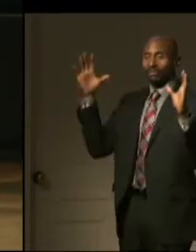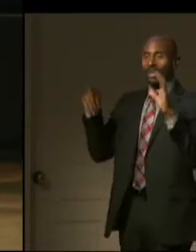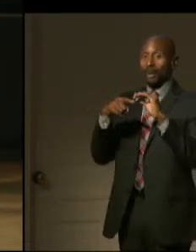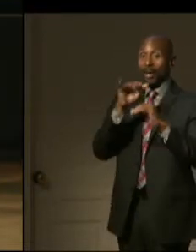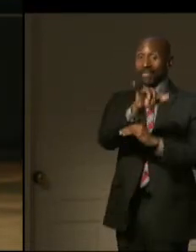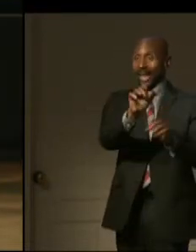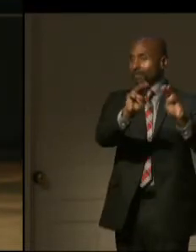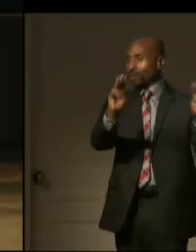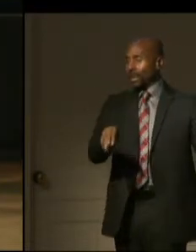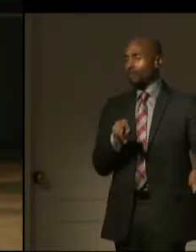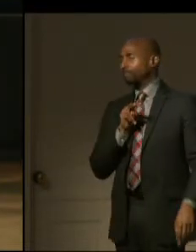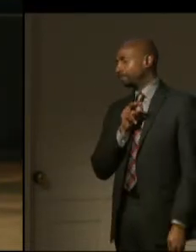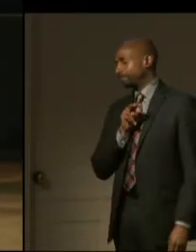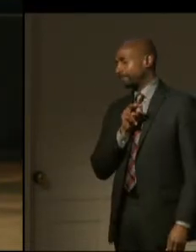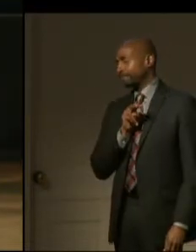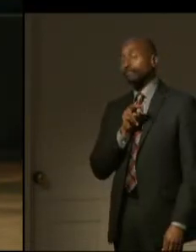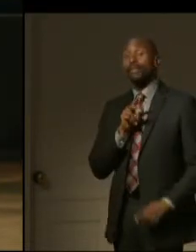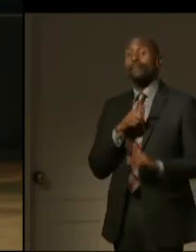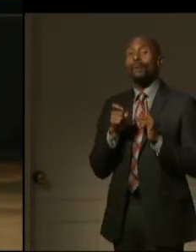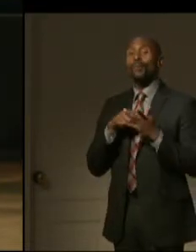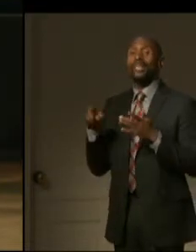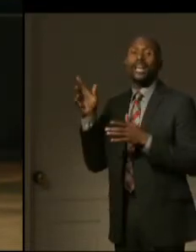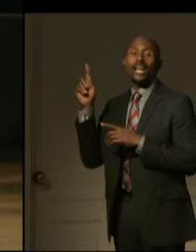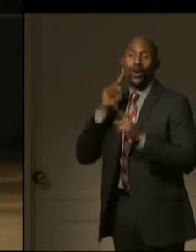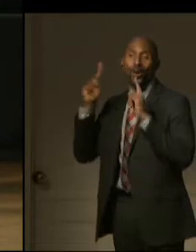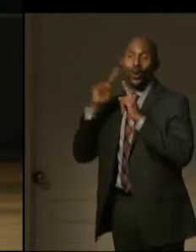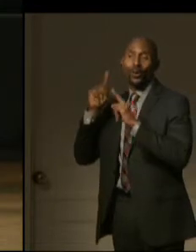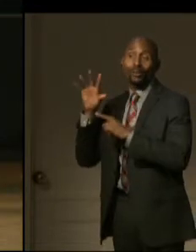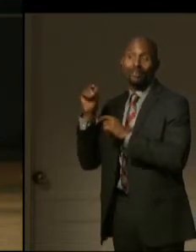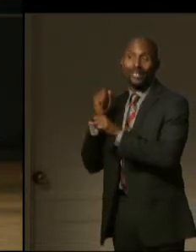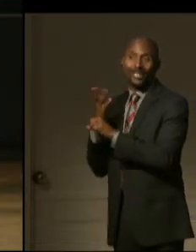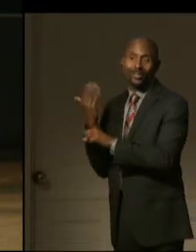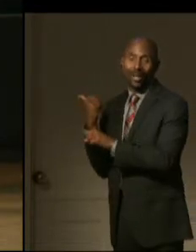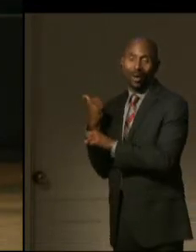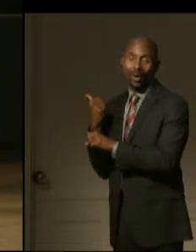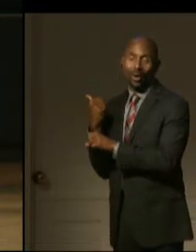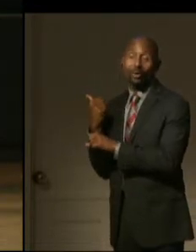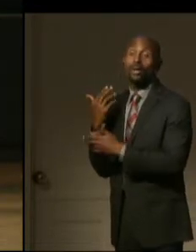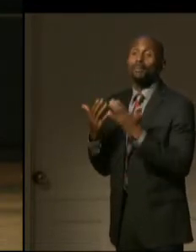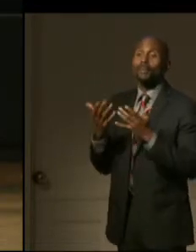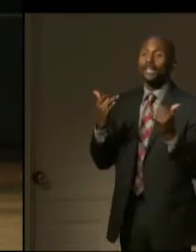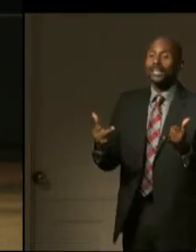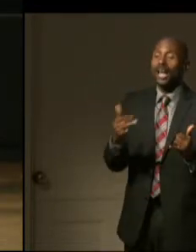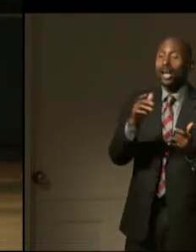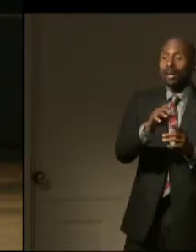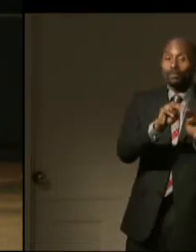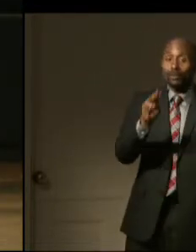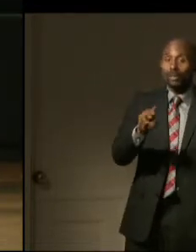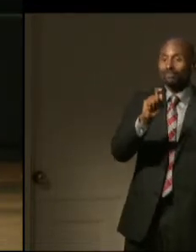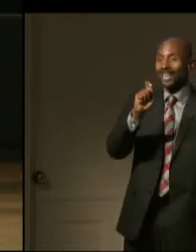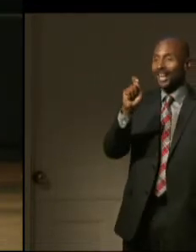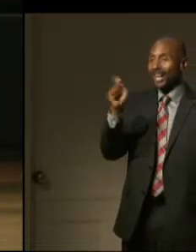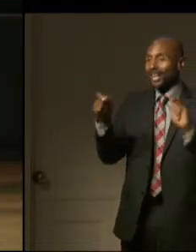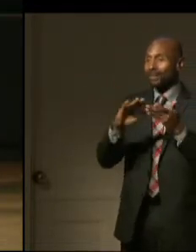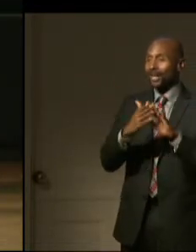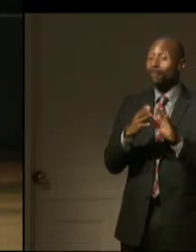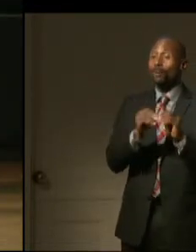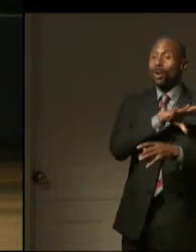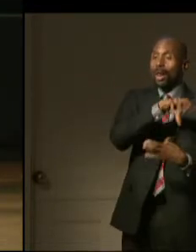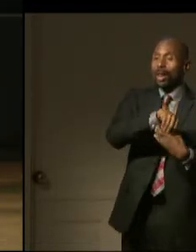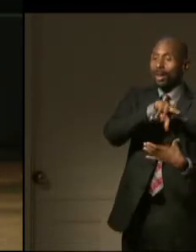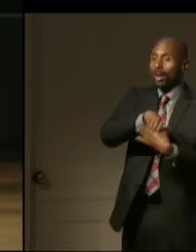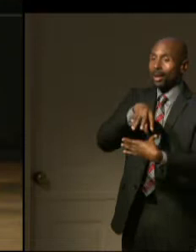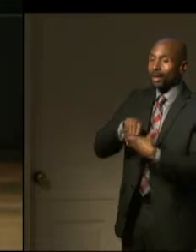your museum is based off of what they heard 50 years ago. It may be more inclusive now, but they may not know that. So if you